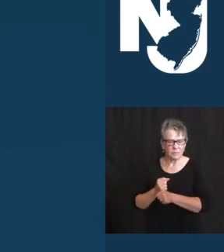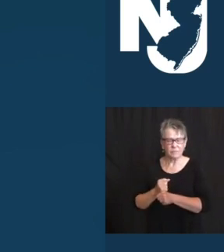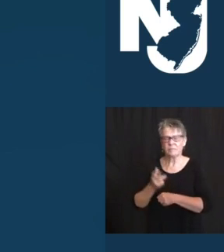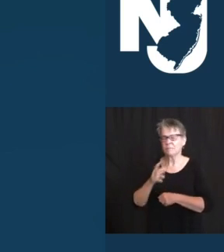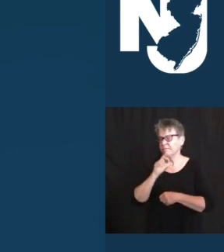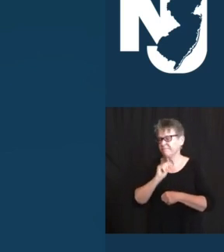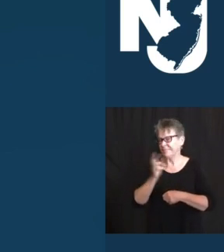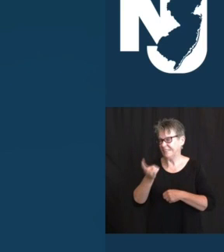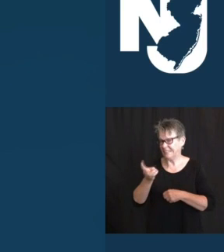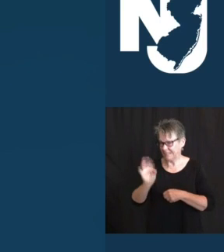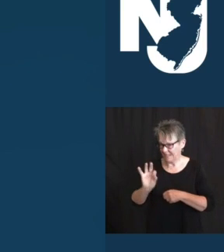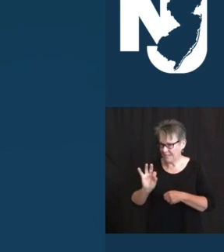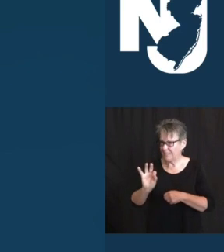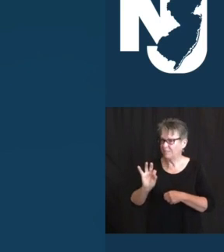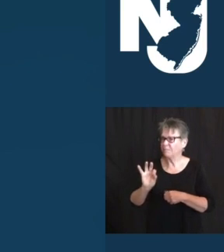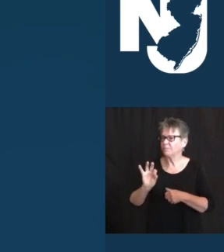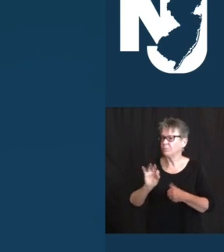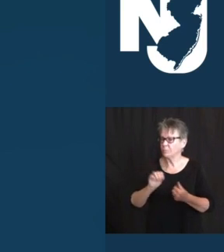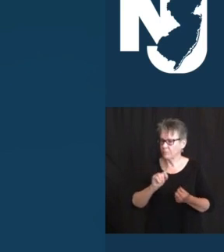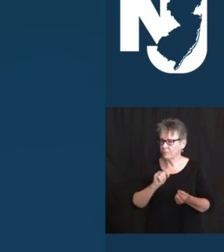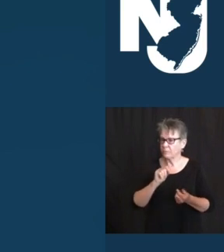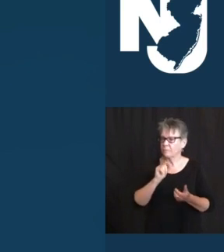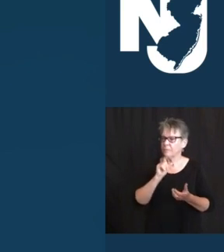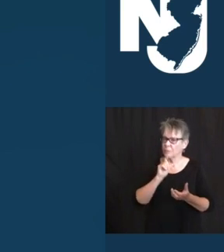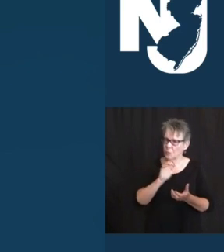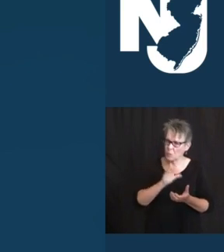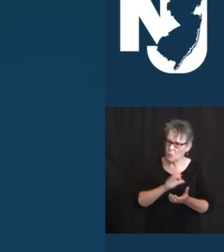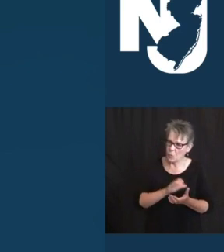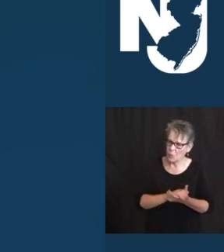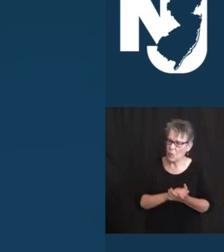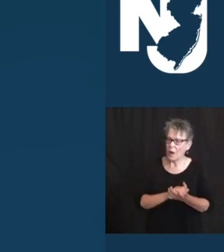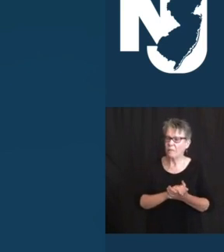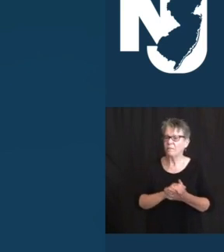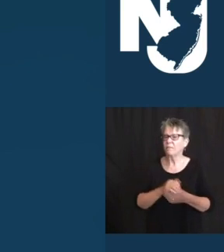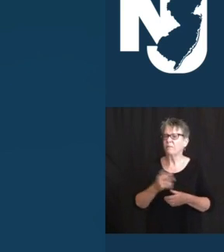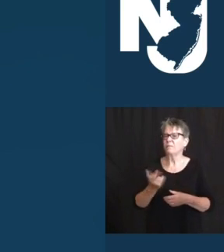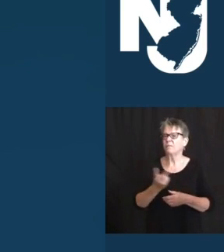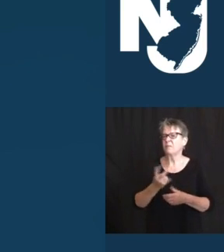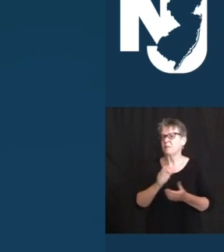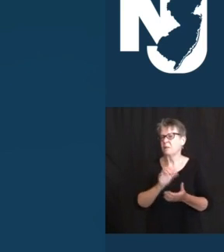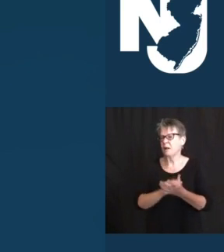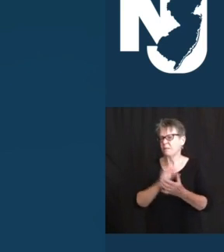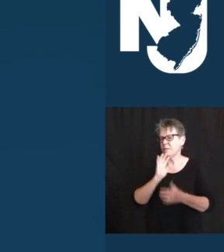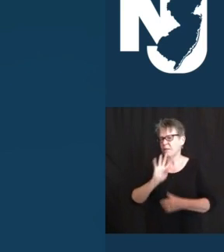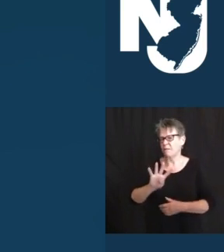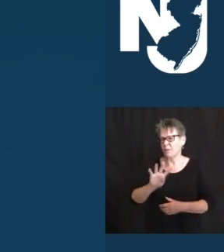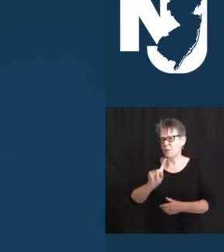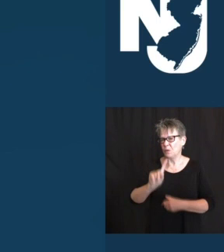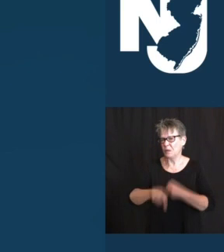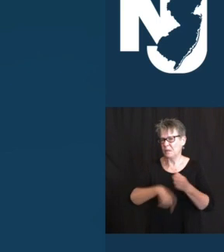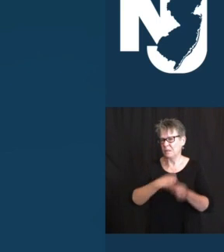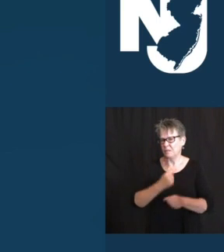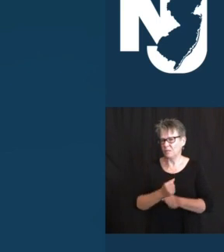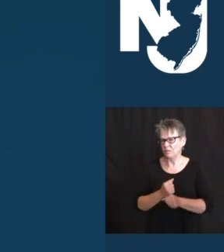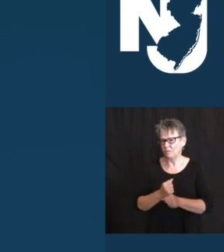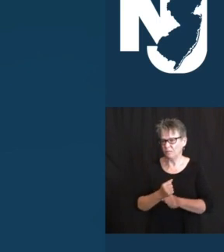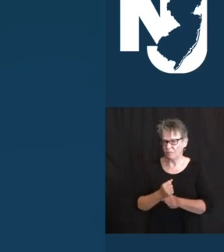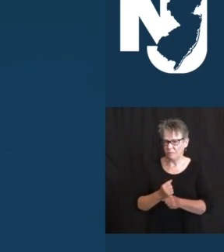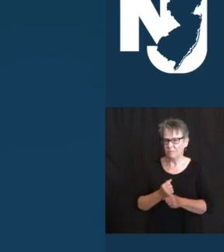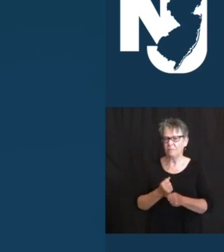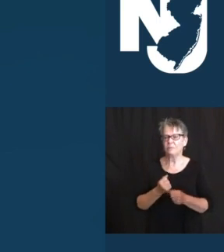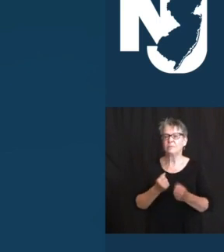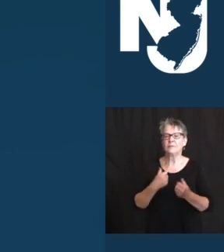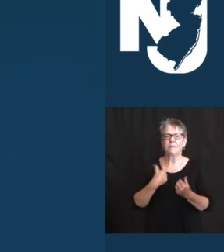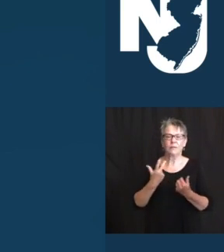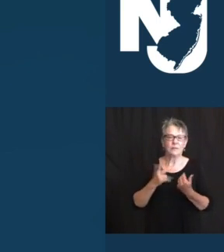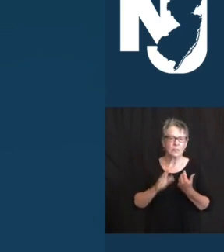41 years, Piera, as well as his son Michael, and daughters Daniela and Cynthia. I had